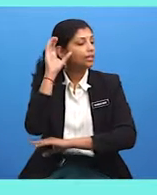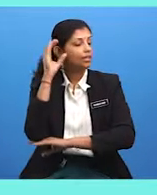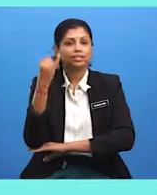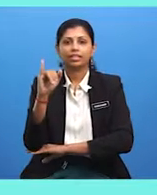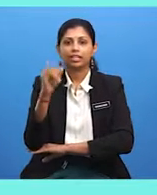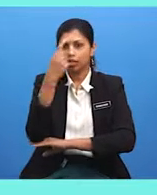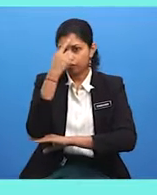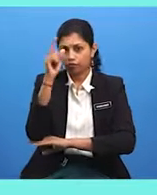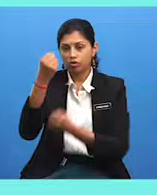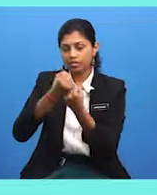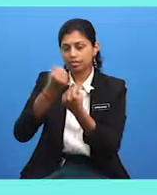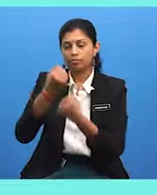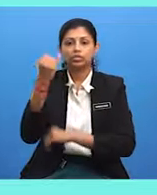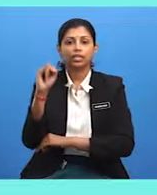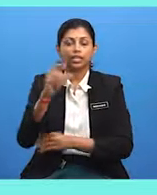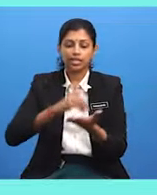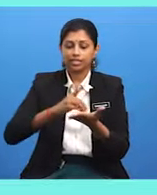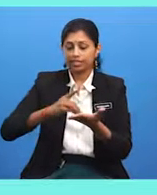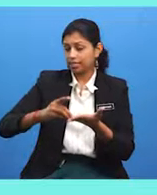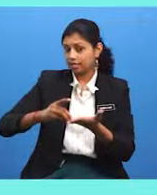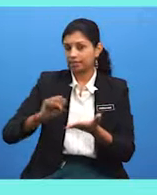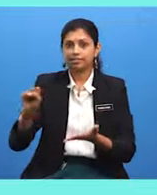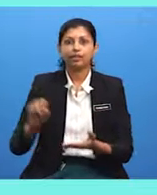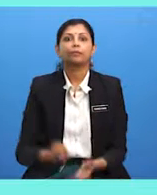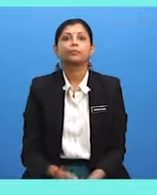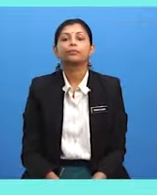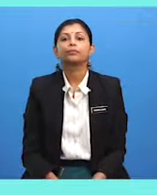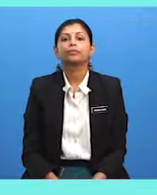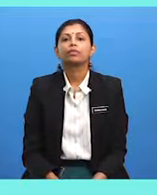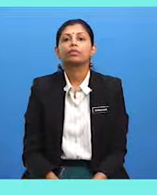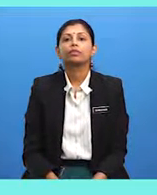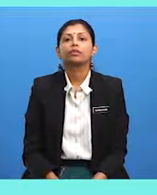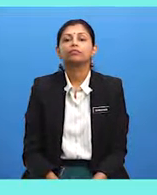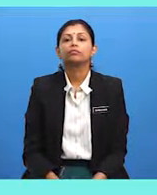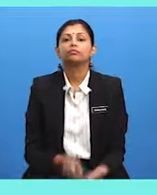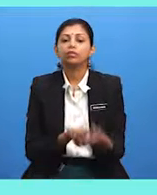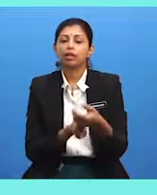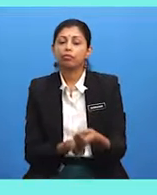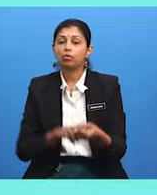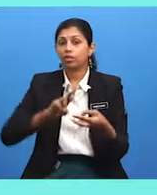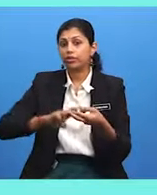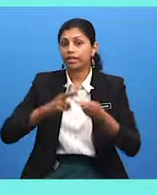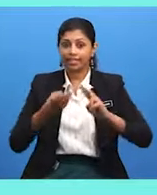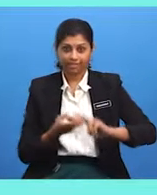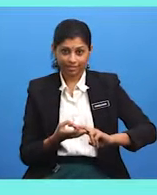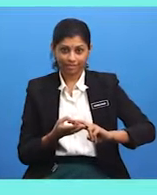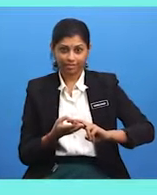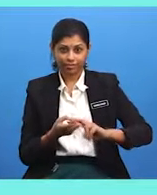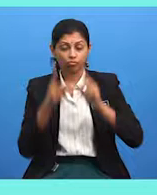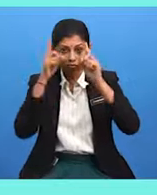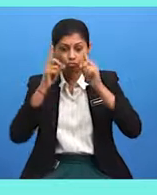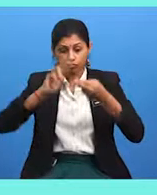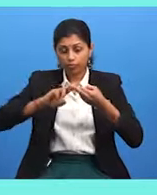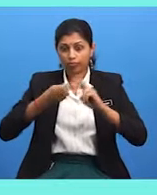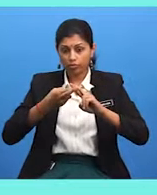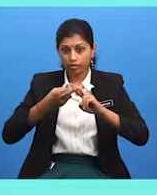listening for supporting details, they are both related. I will